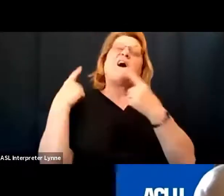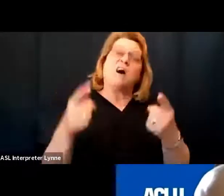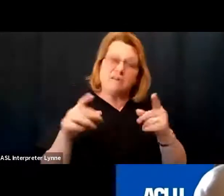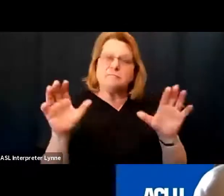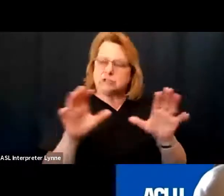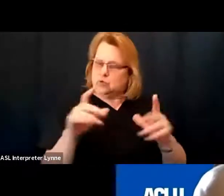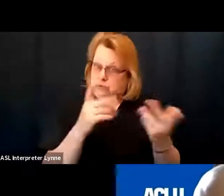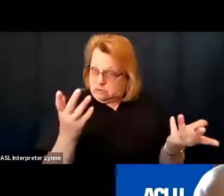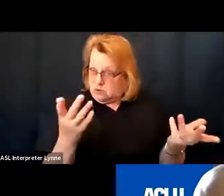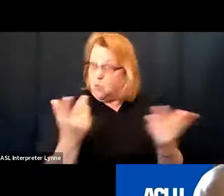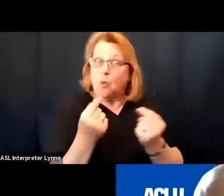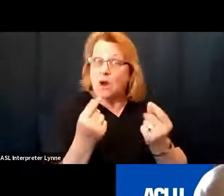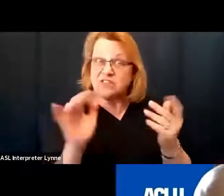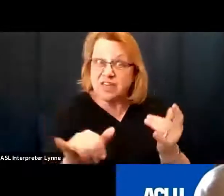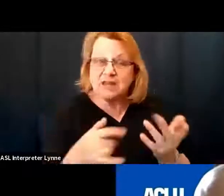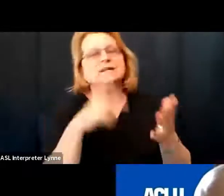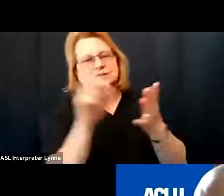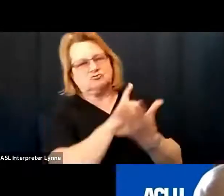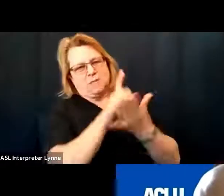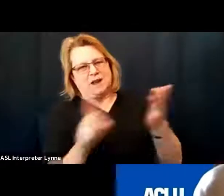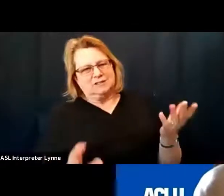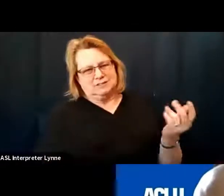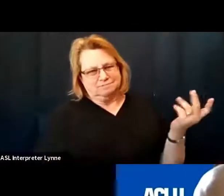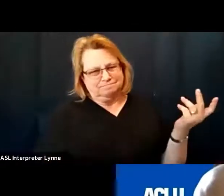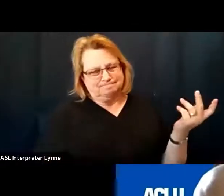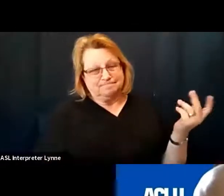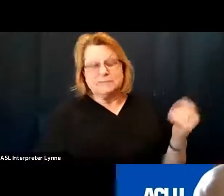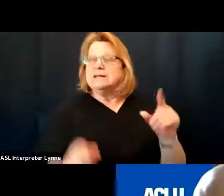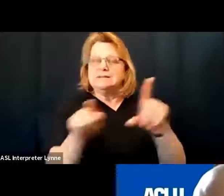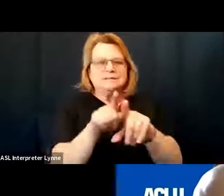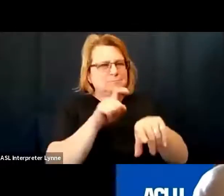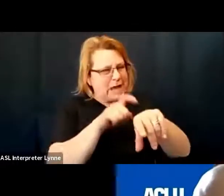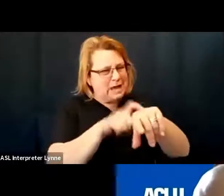is discriminating. At the same time, we've had several